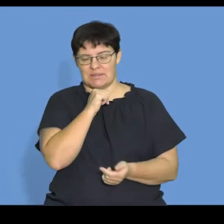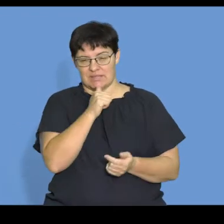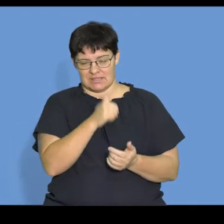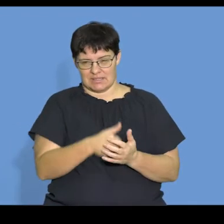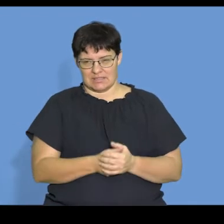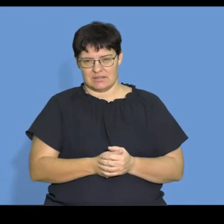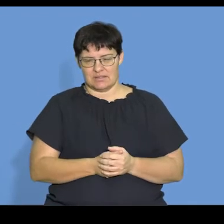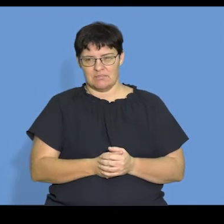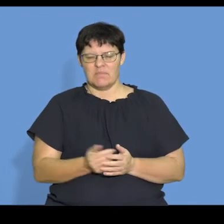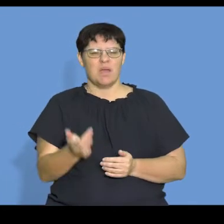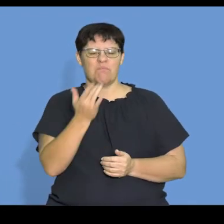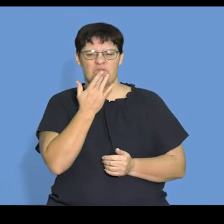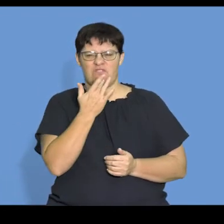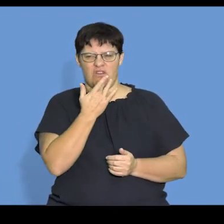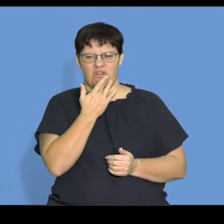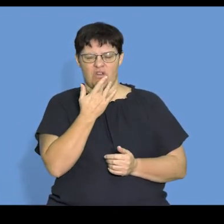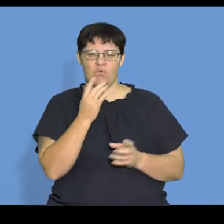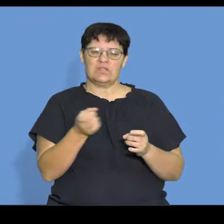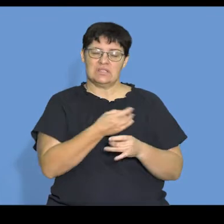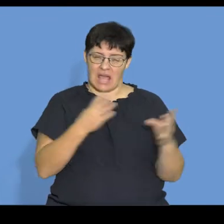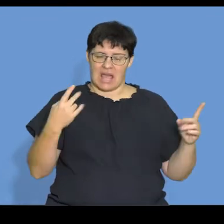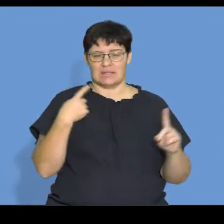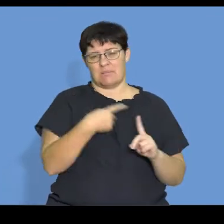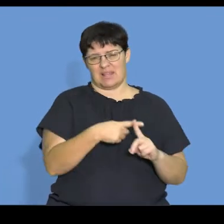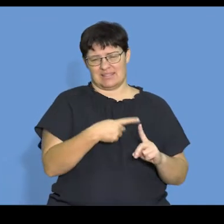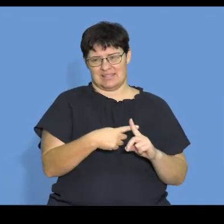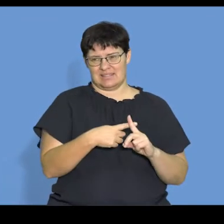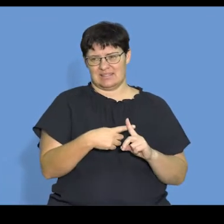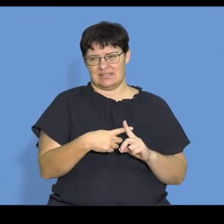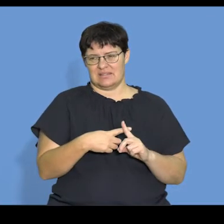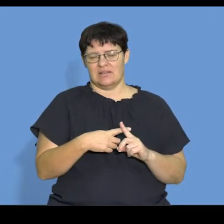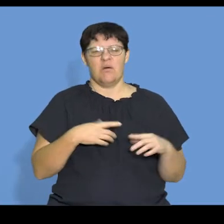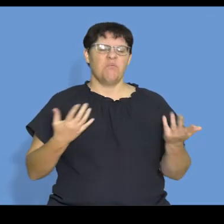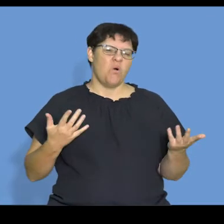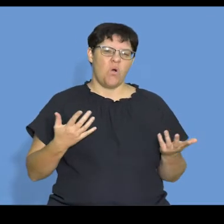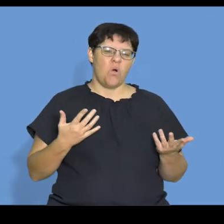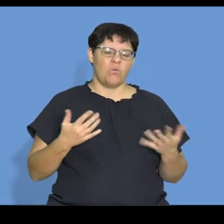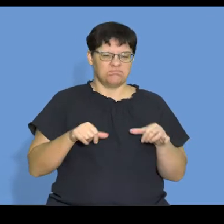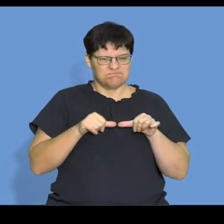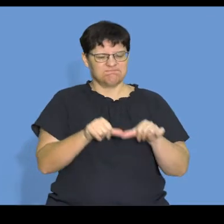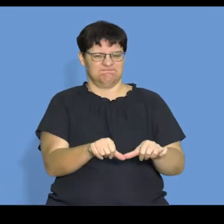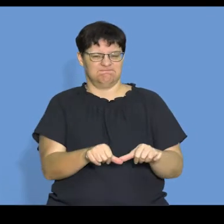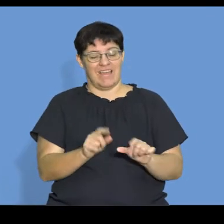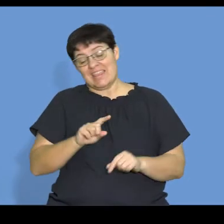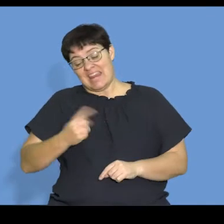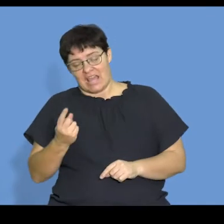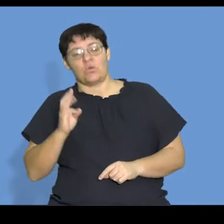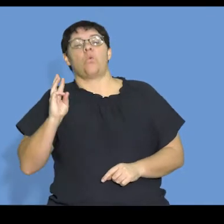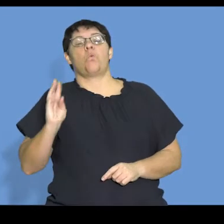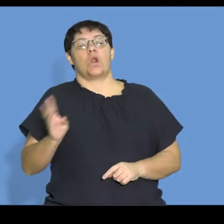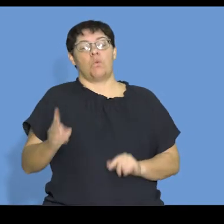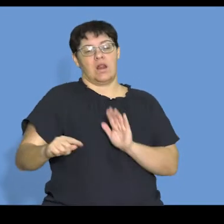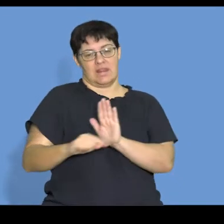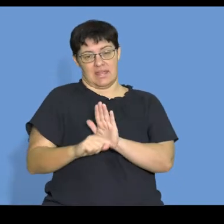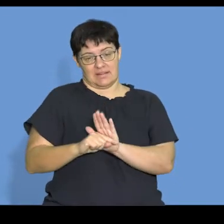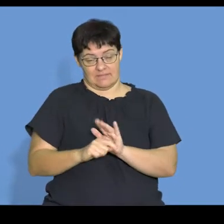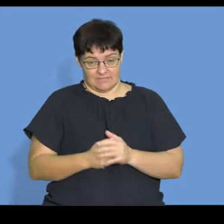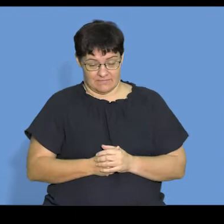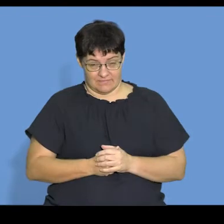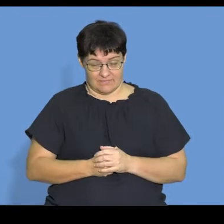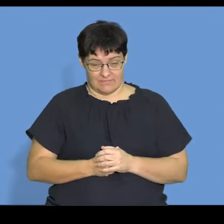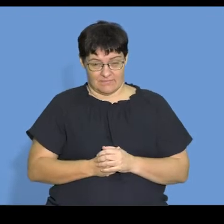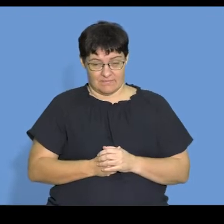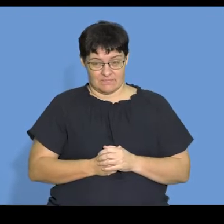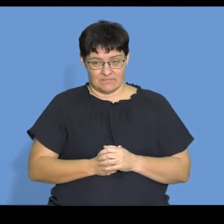prefer always starting with a plus, because then it sets the tone that the next sign definitely needs to be a minus if